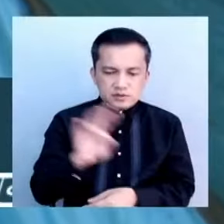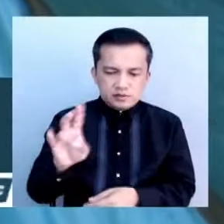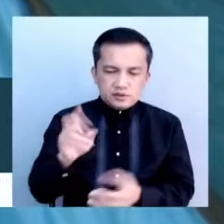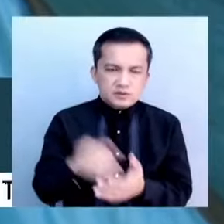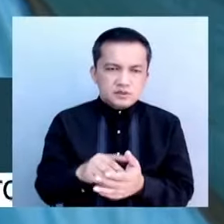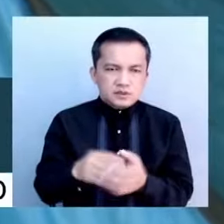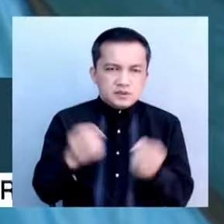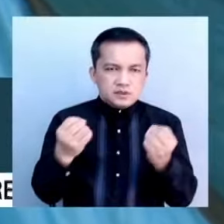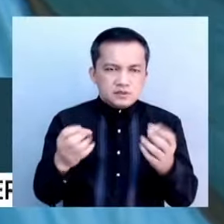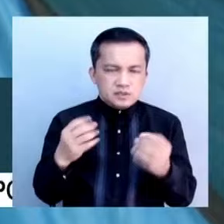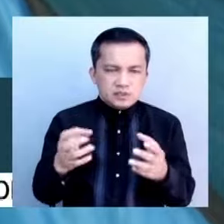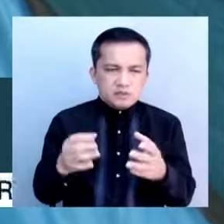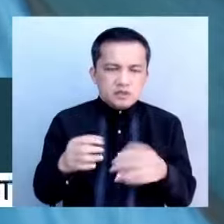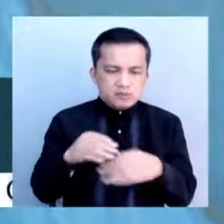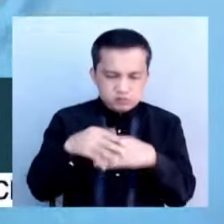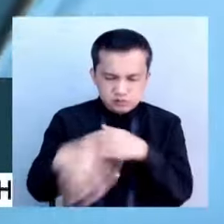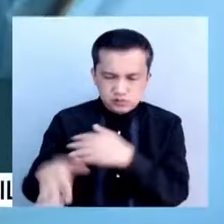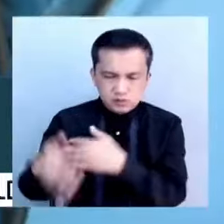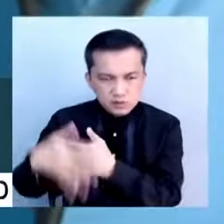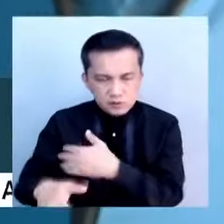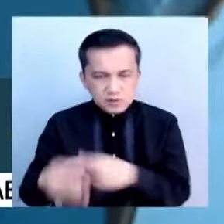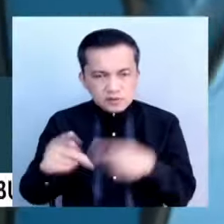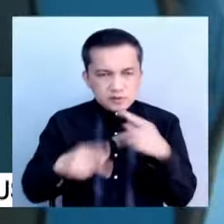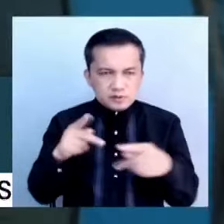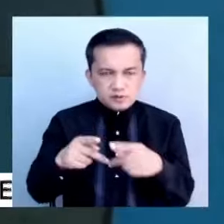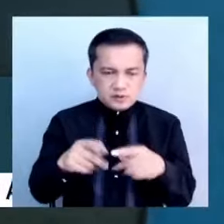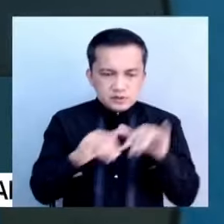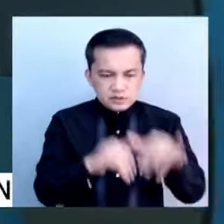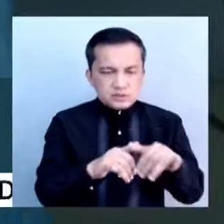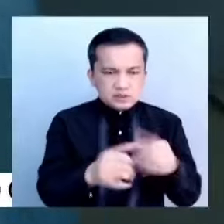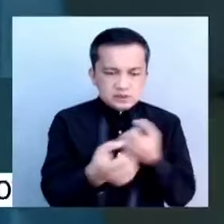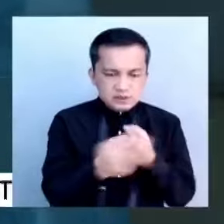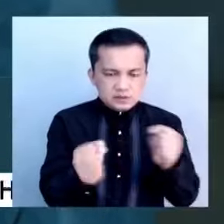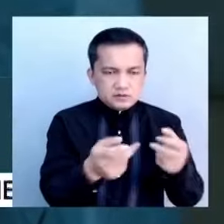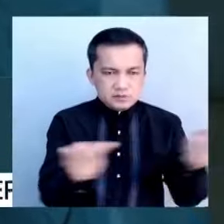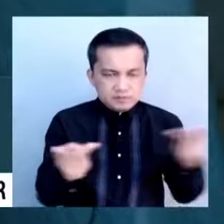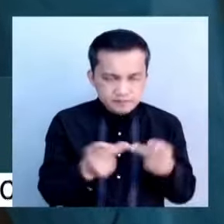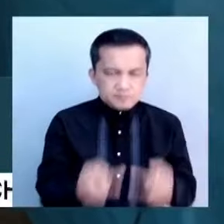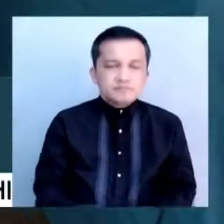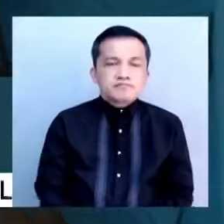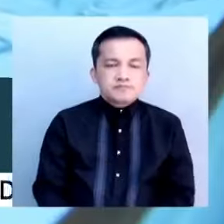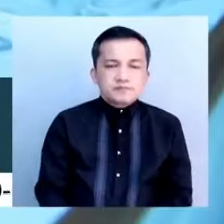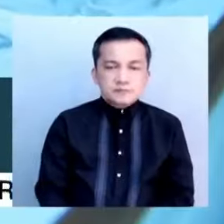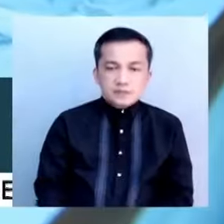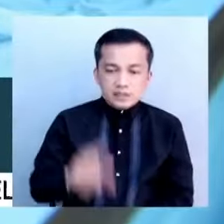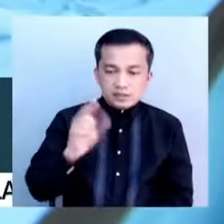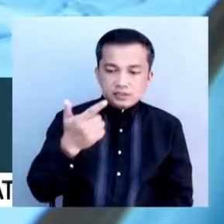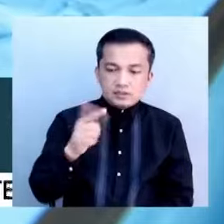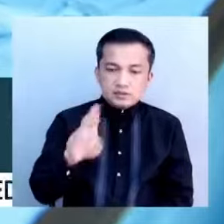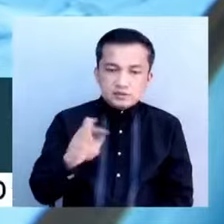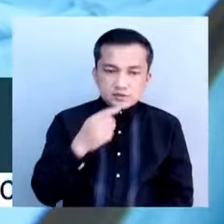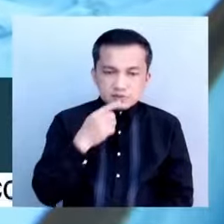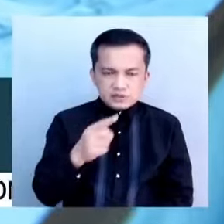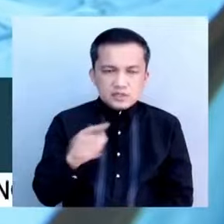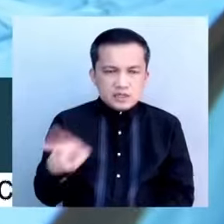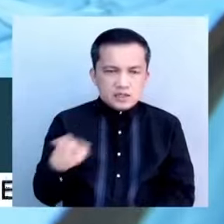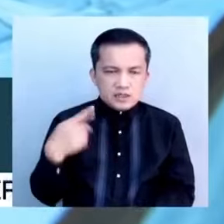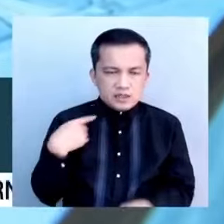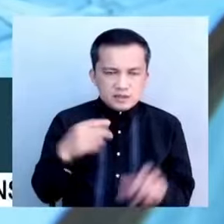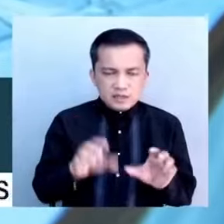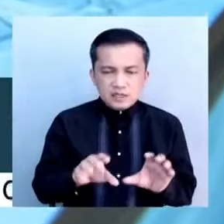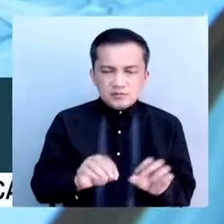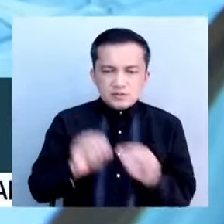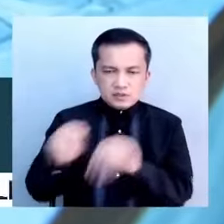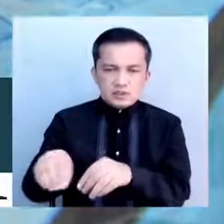of a landslide-prone area remain in evacuation centers. The local government, meanwhile, says they have allotted a housing program for